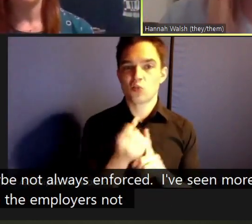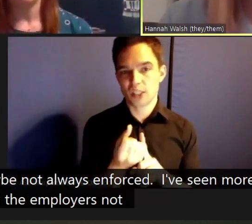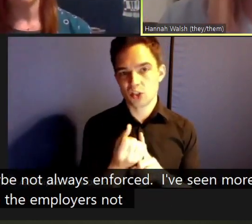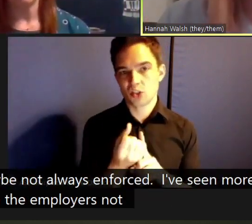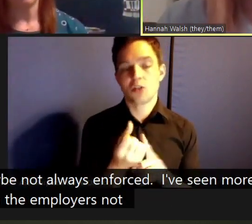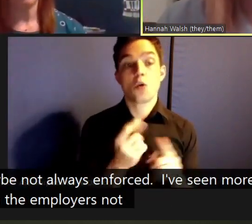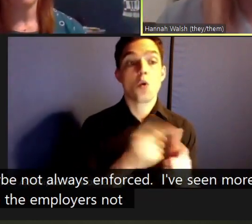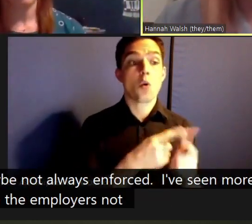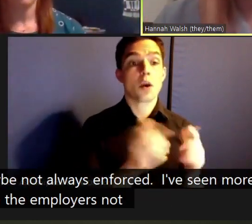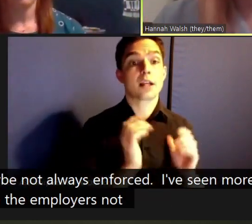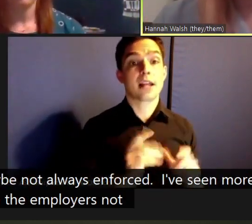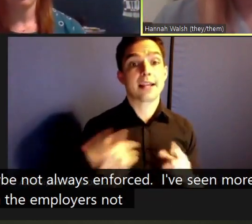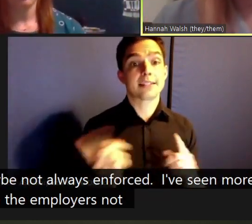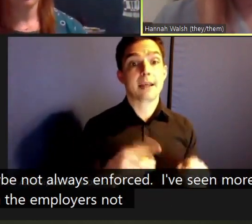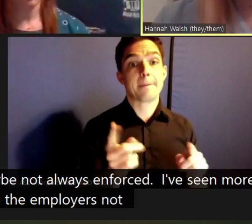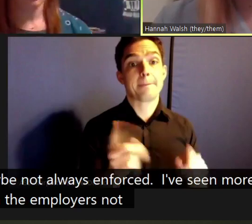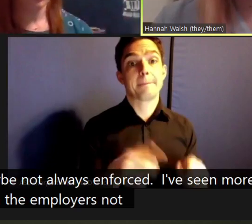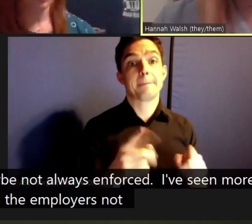clients that are coming in.